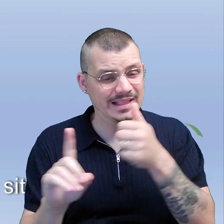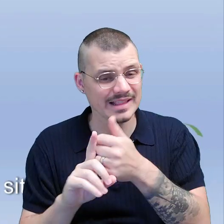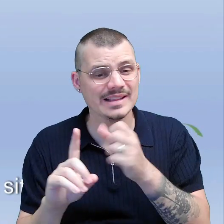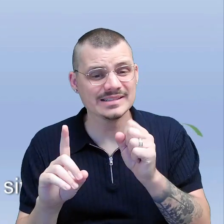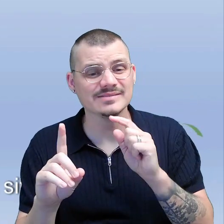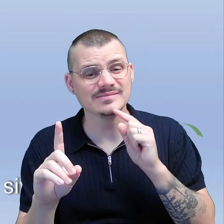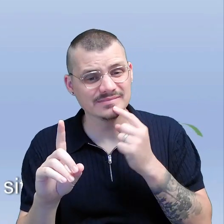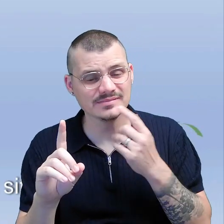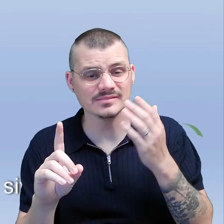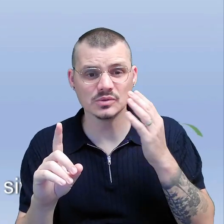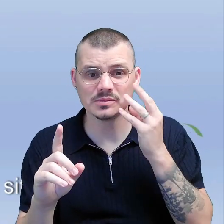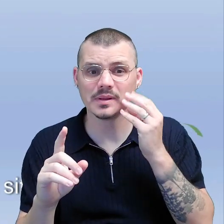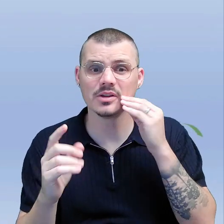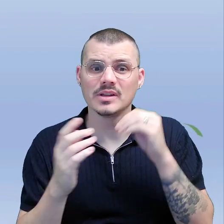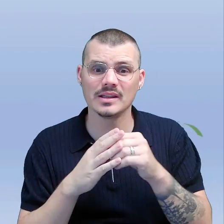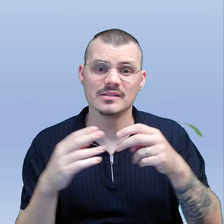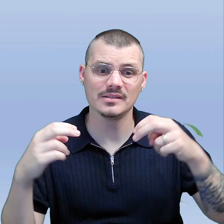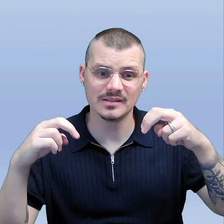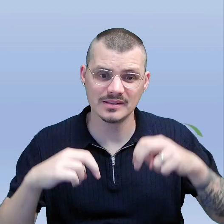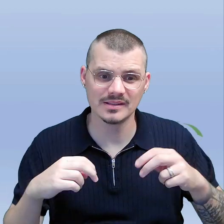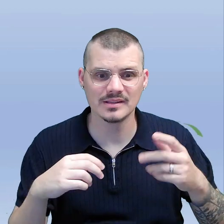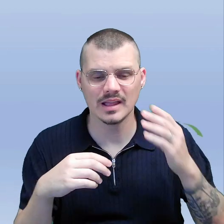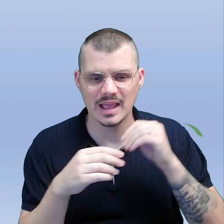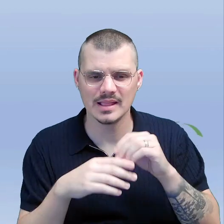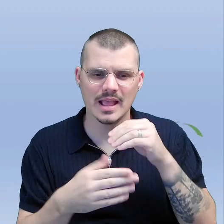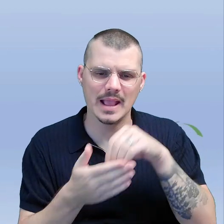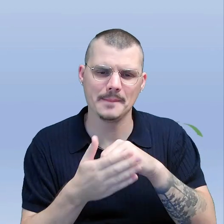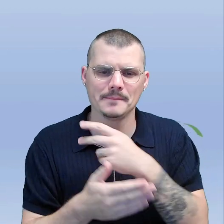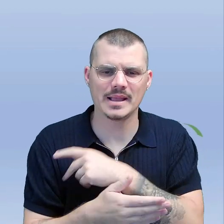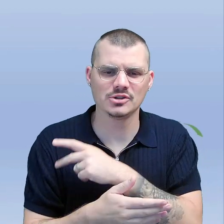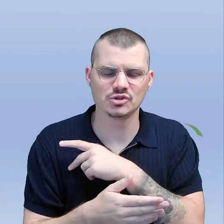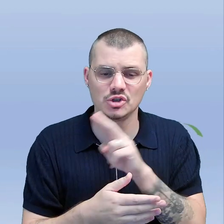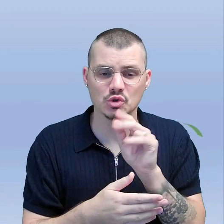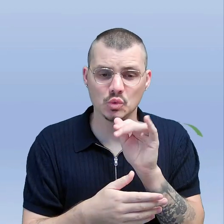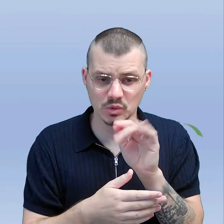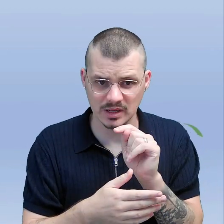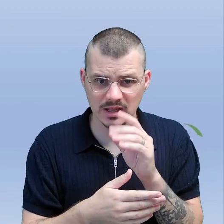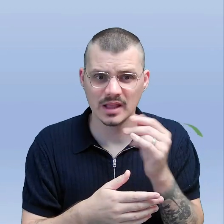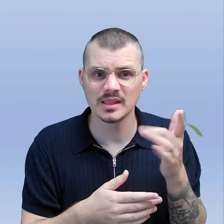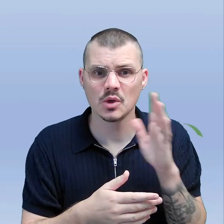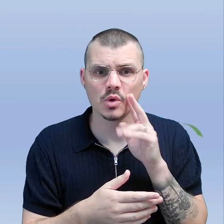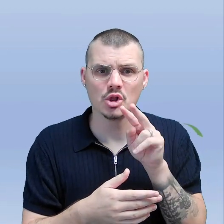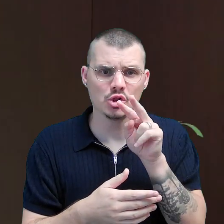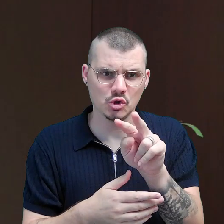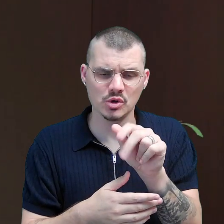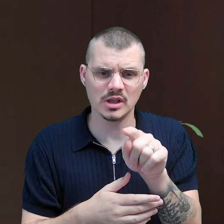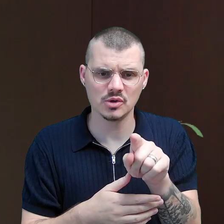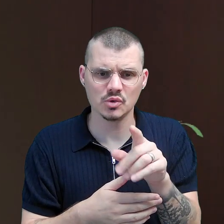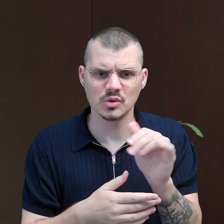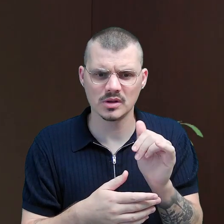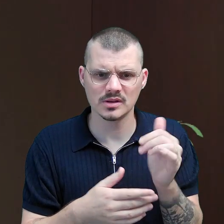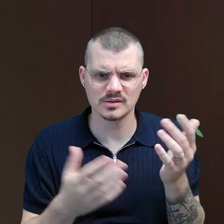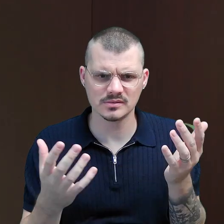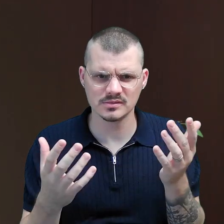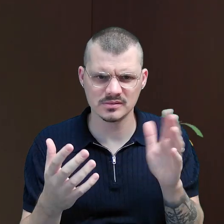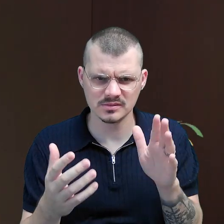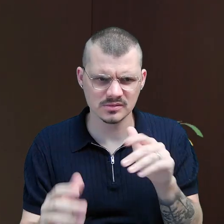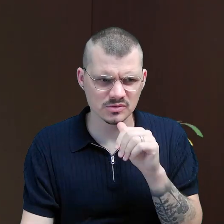intense experience for people to sit with you in the day room at the inpatient psychiatric unit and look at you